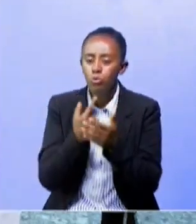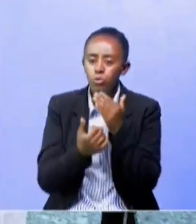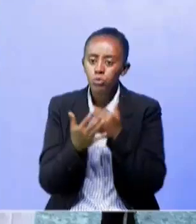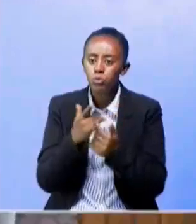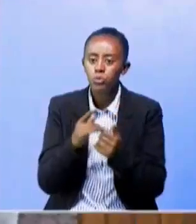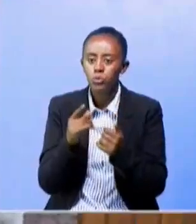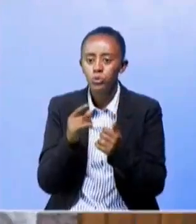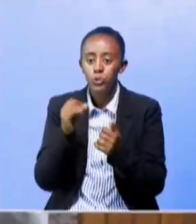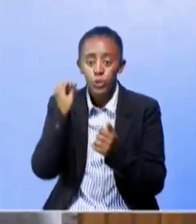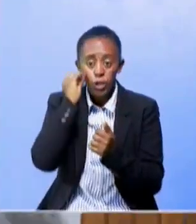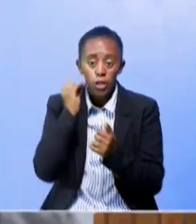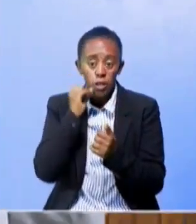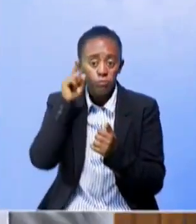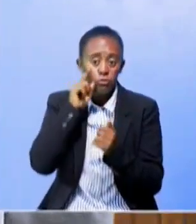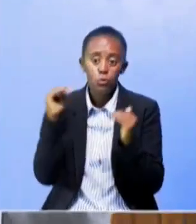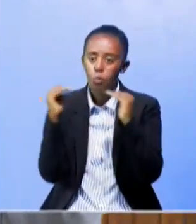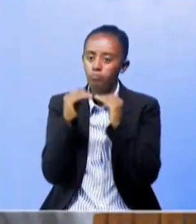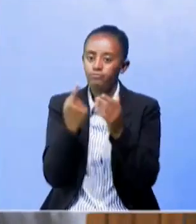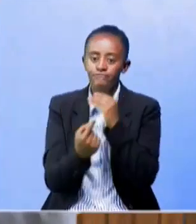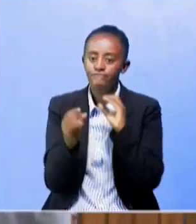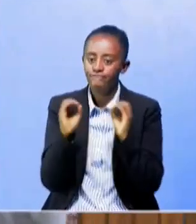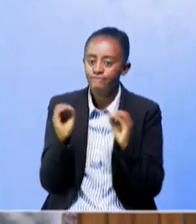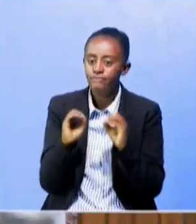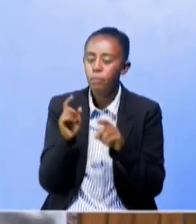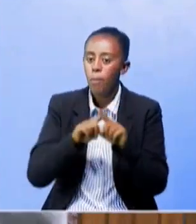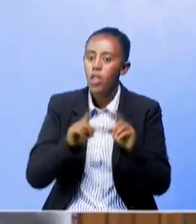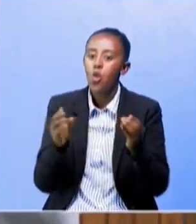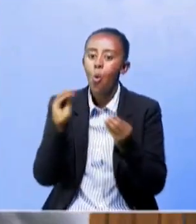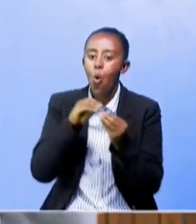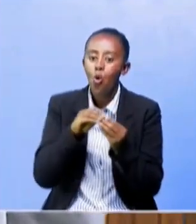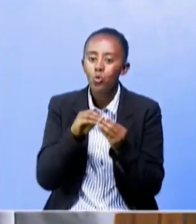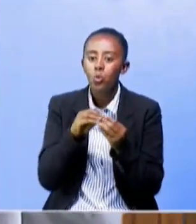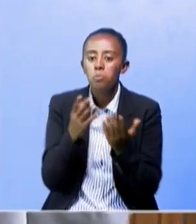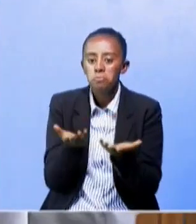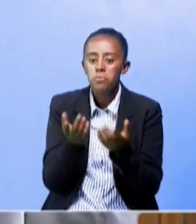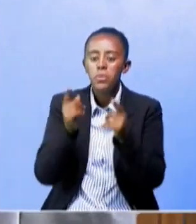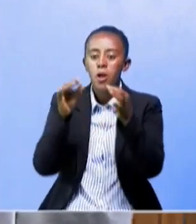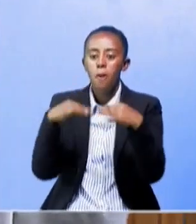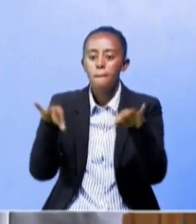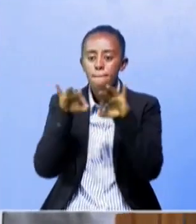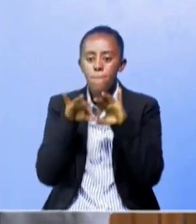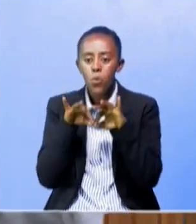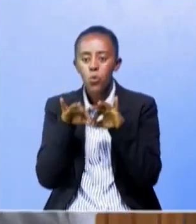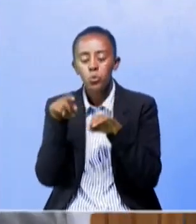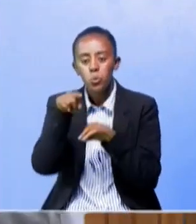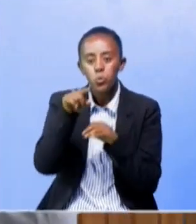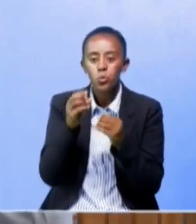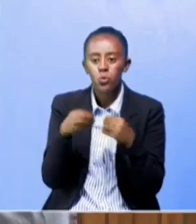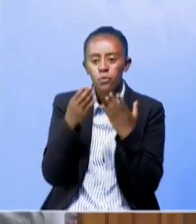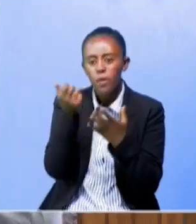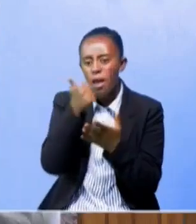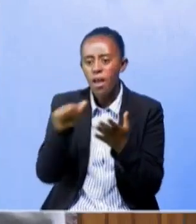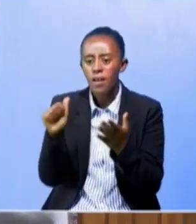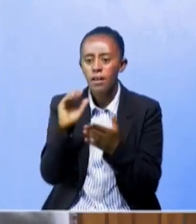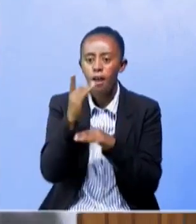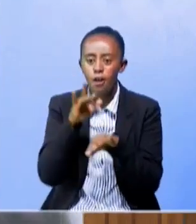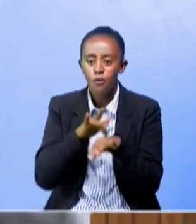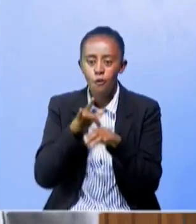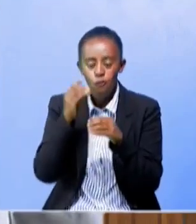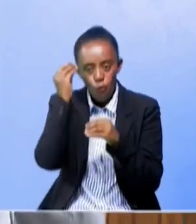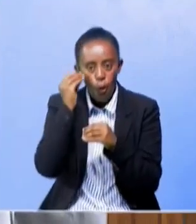gender equality, students, but also they are important when you are giving any kind of